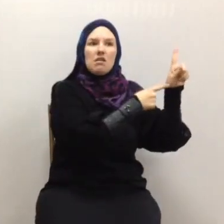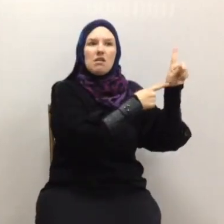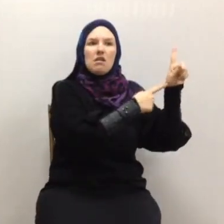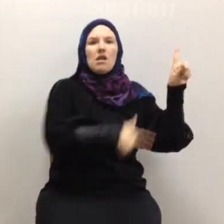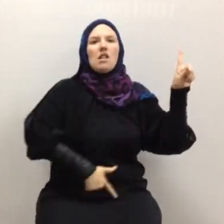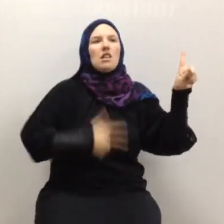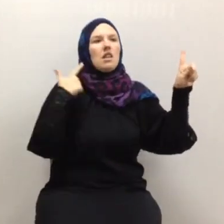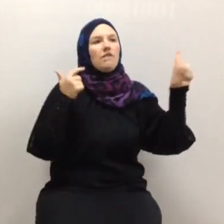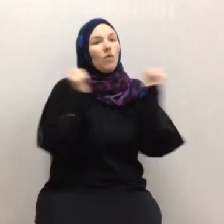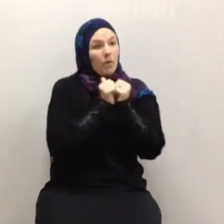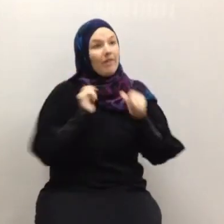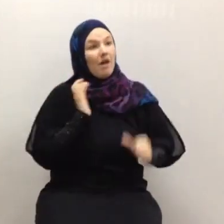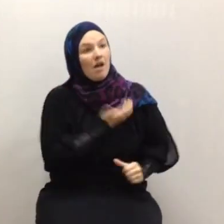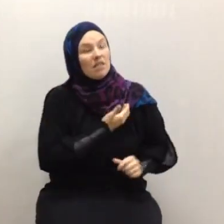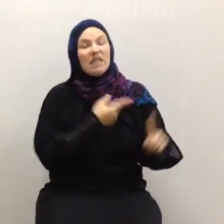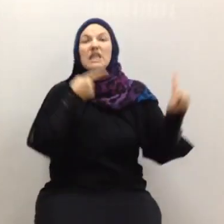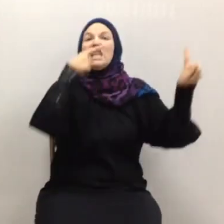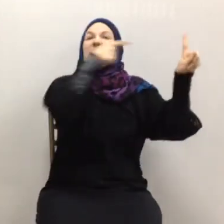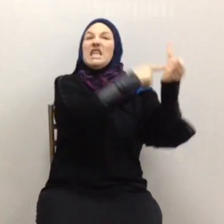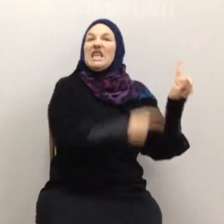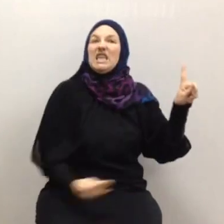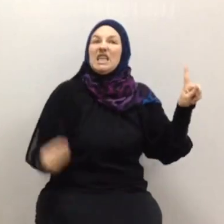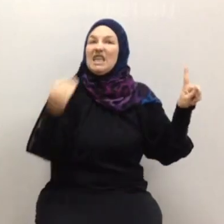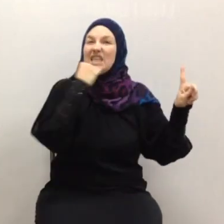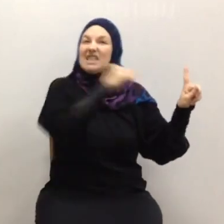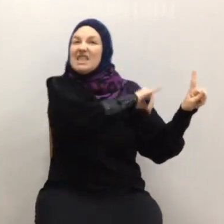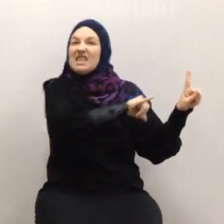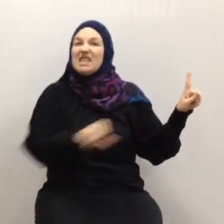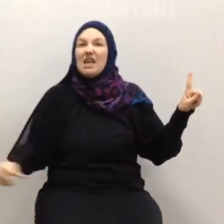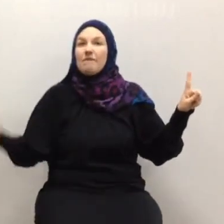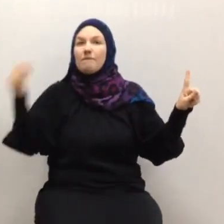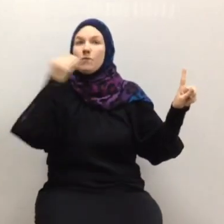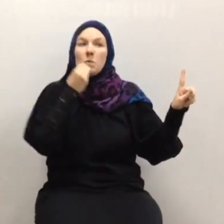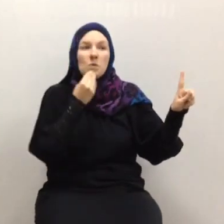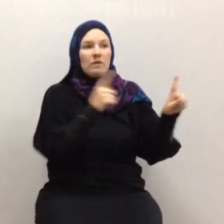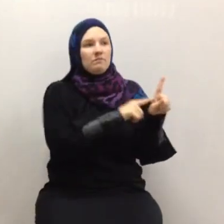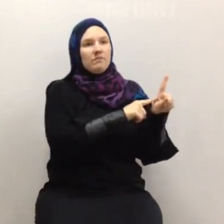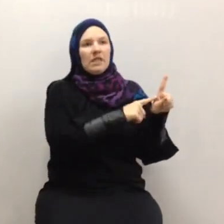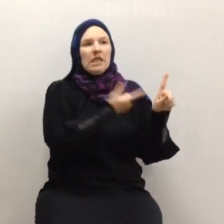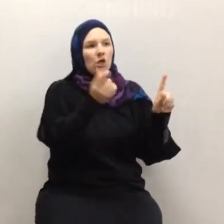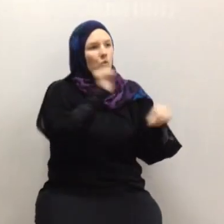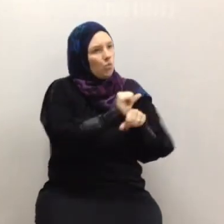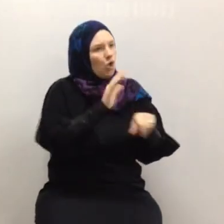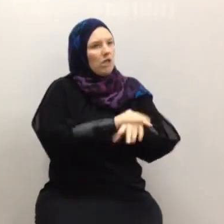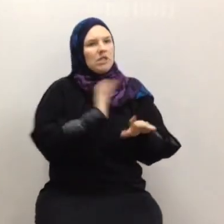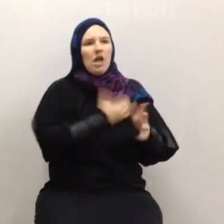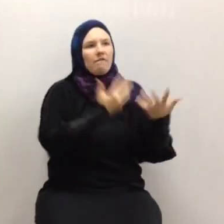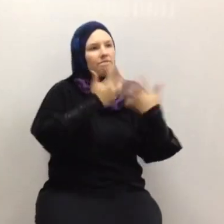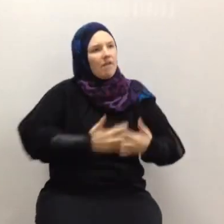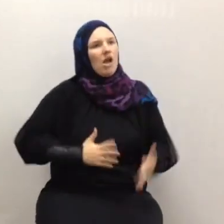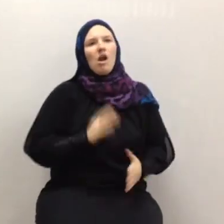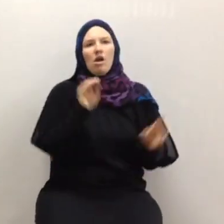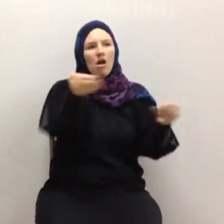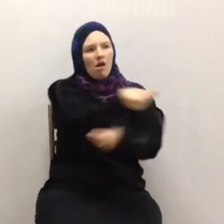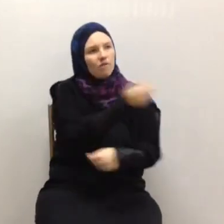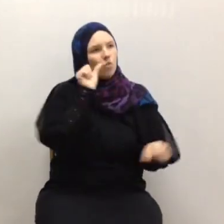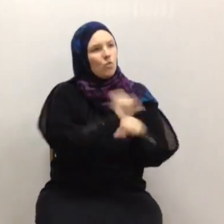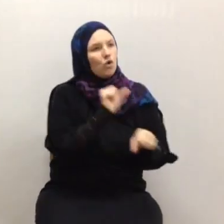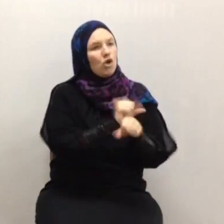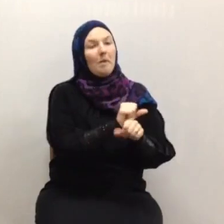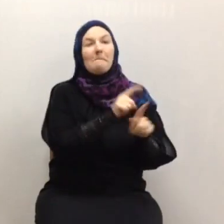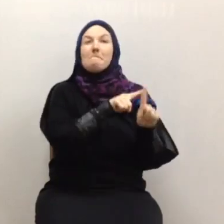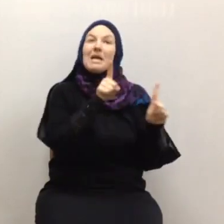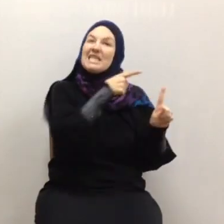the food we planted. He worked in our factory, in our offices, but he never showed us what